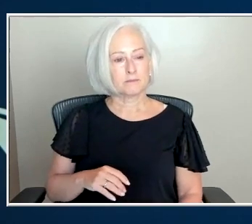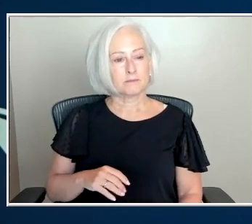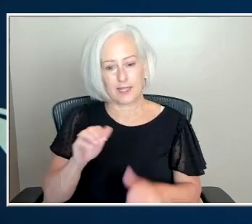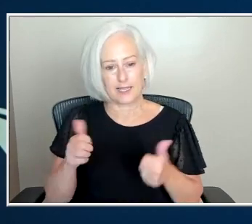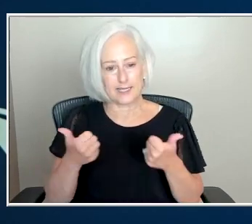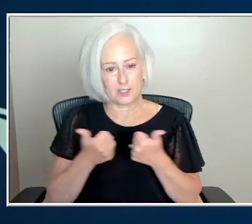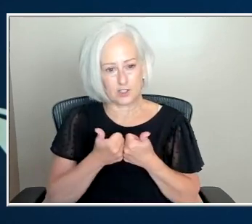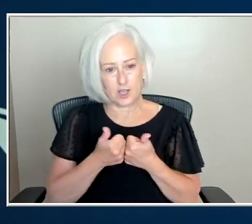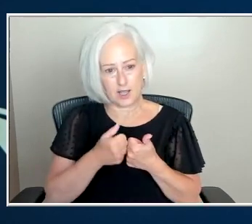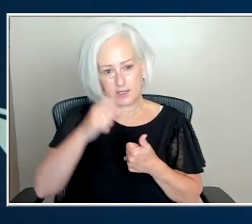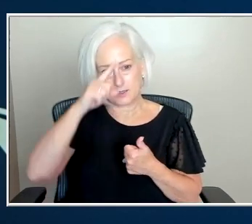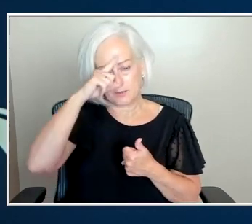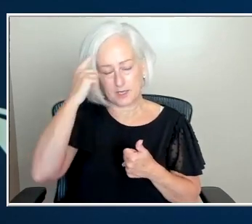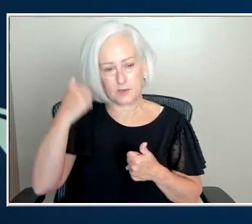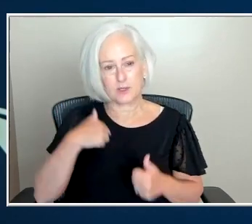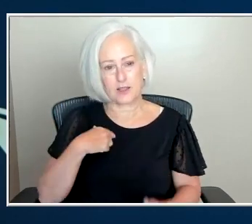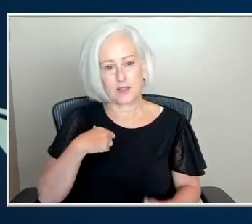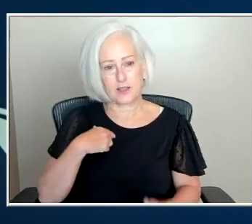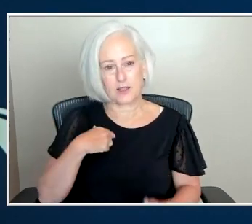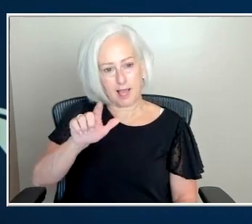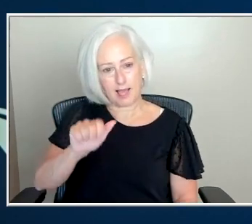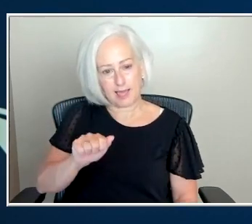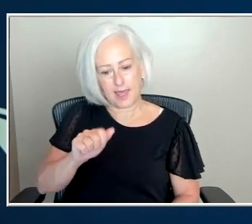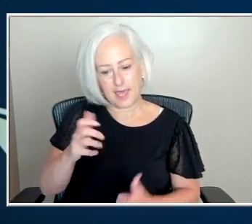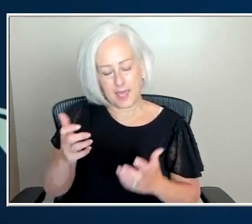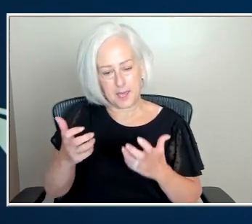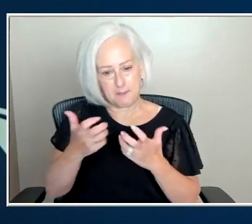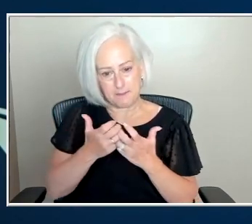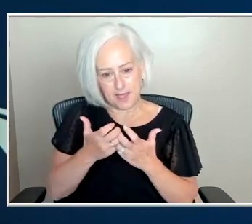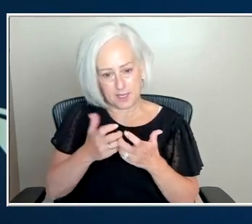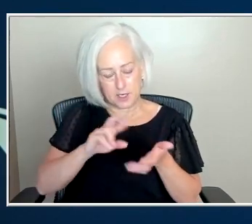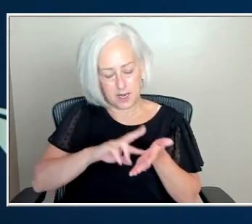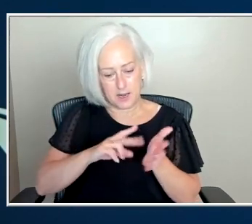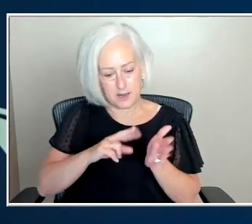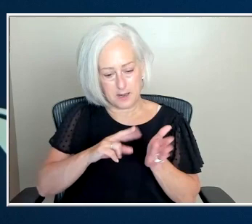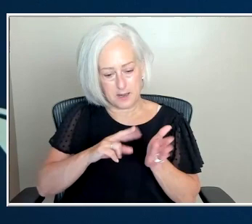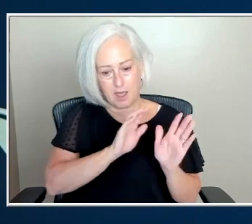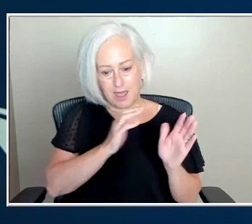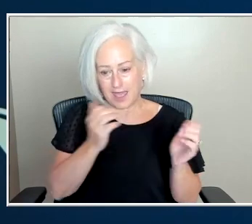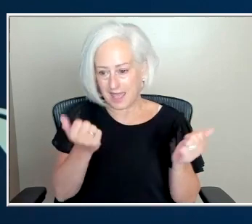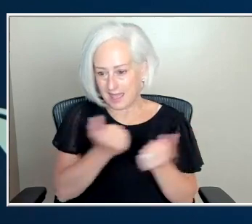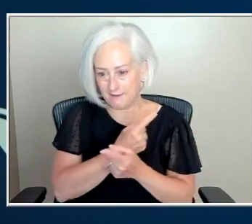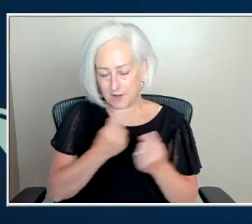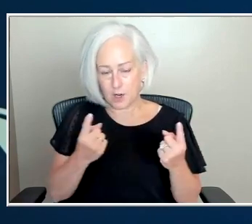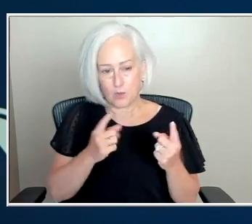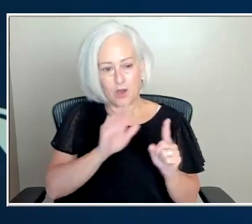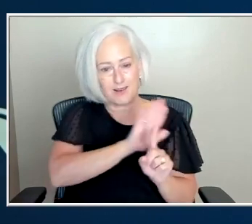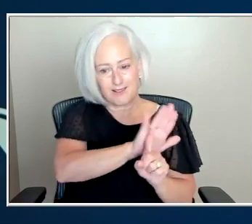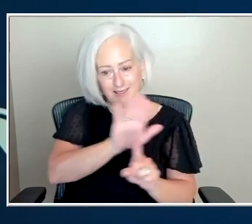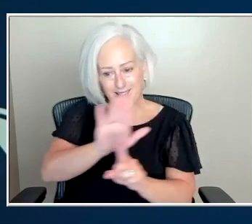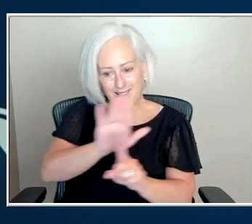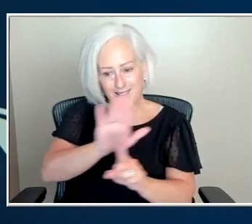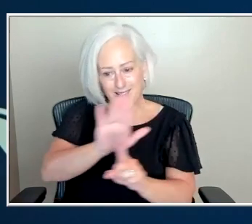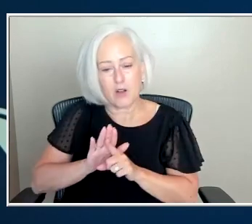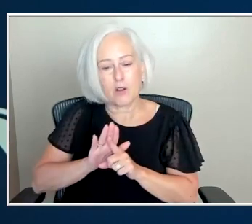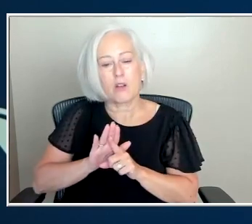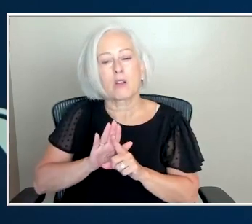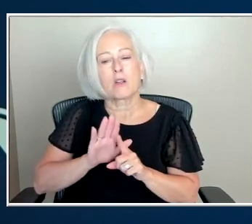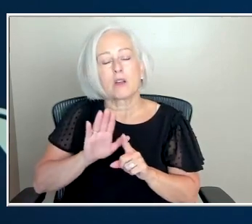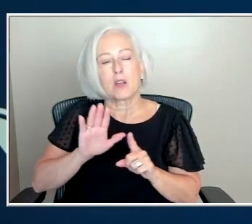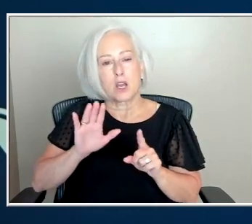called the HLA matching. So all of our immune systems have a certain profile. And so we need to have a match, and that's typically related